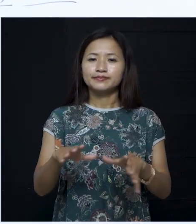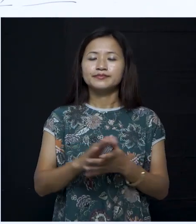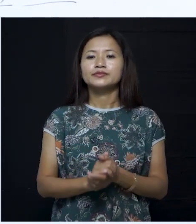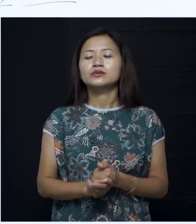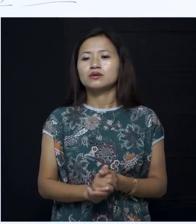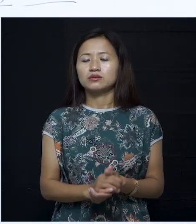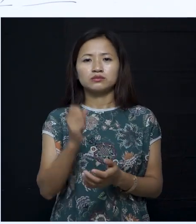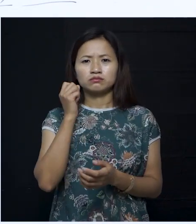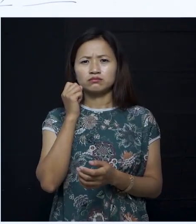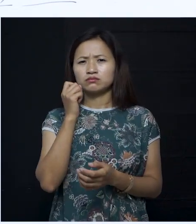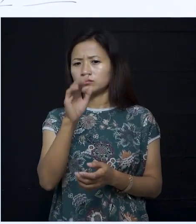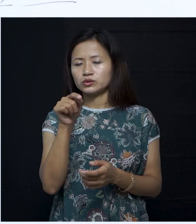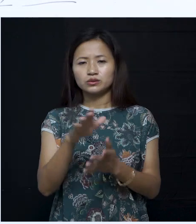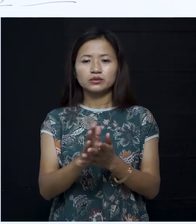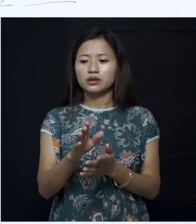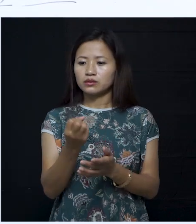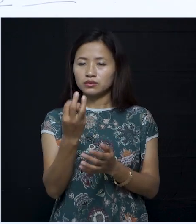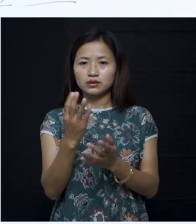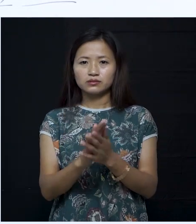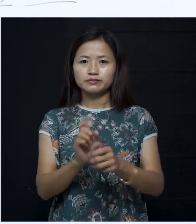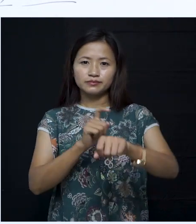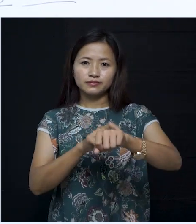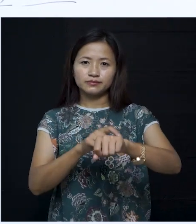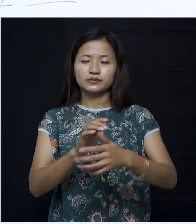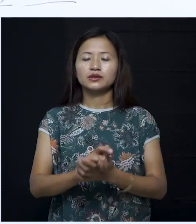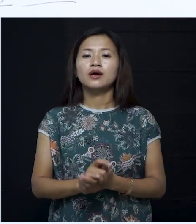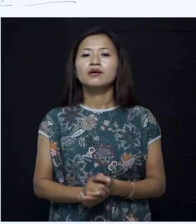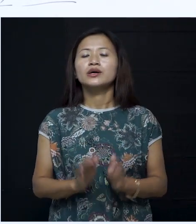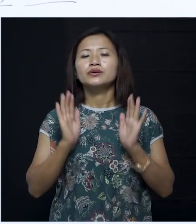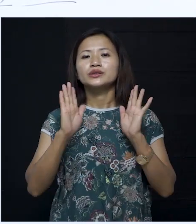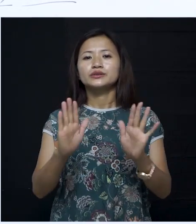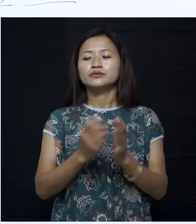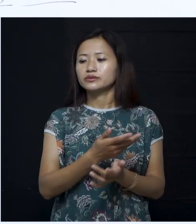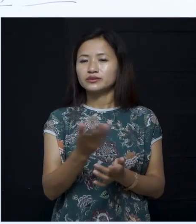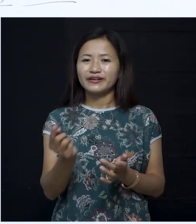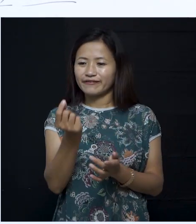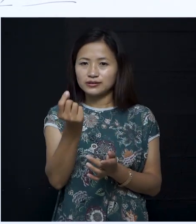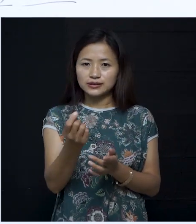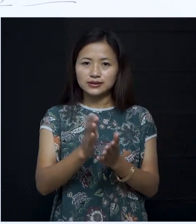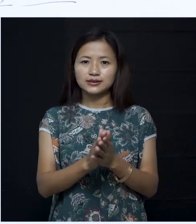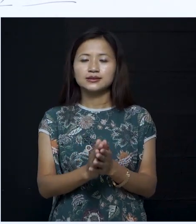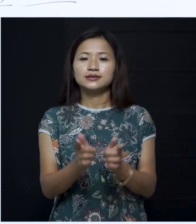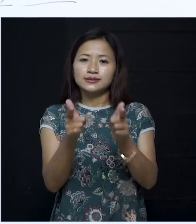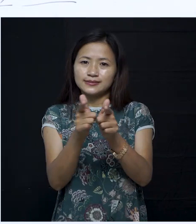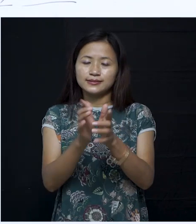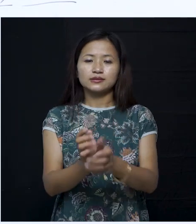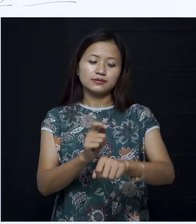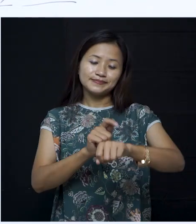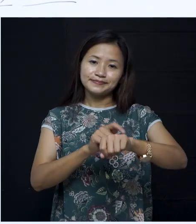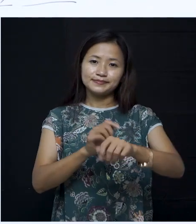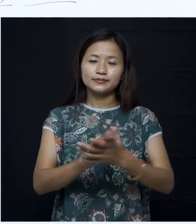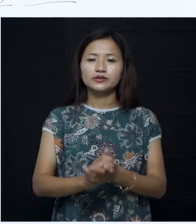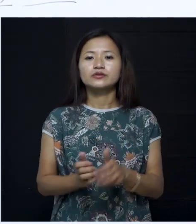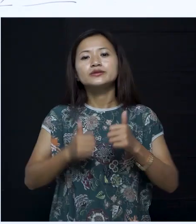time, you cannot say 1, 2, isn't it, for time. You have to say there is very little time left for the examination,